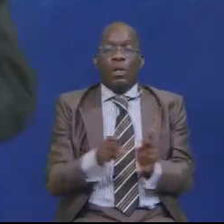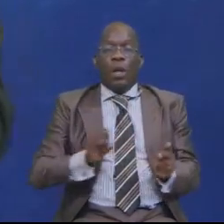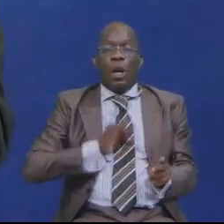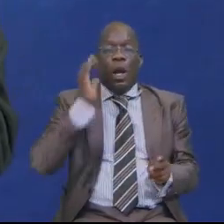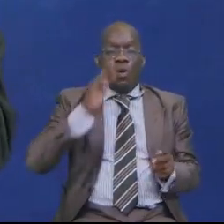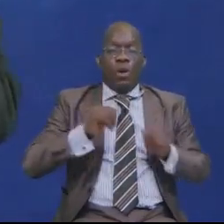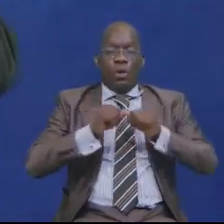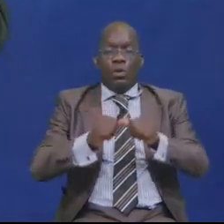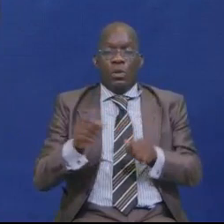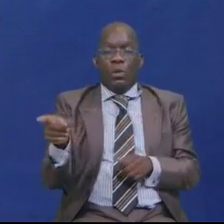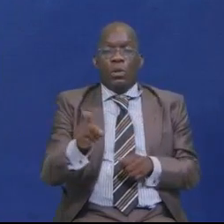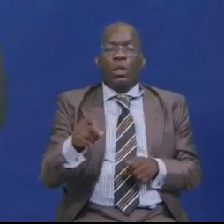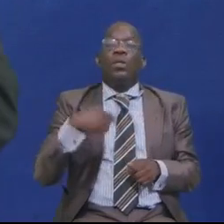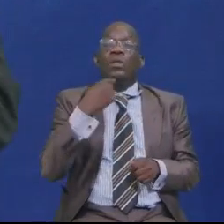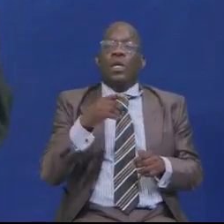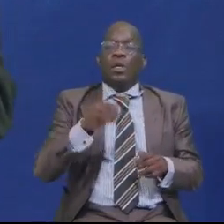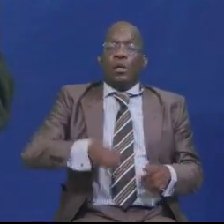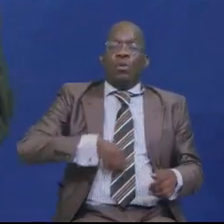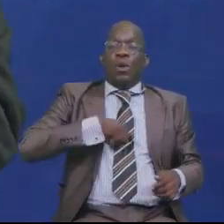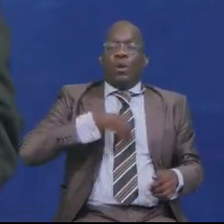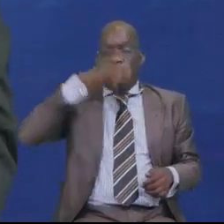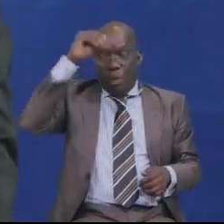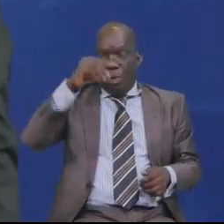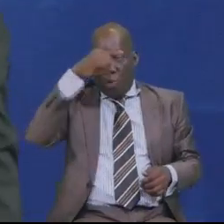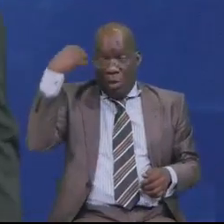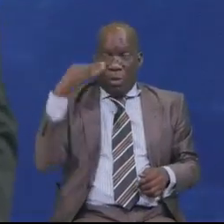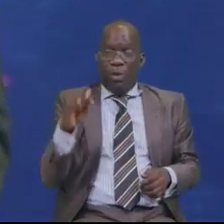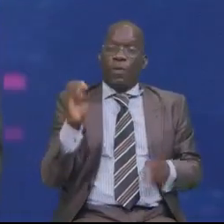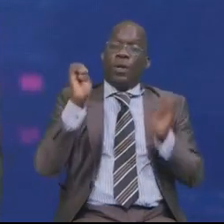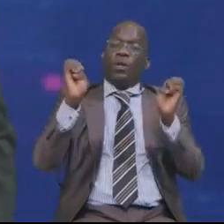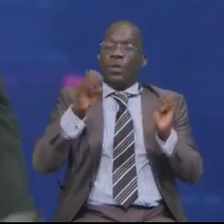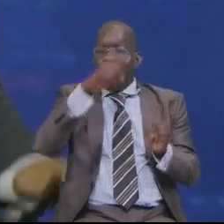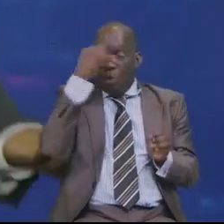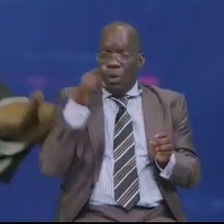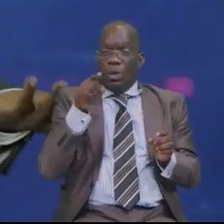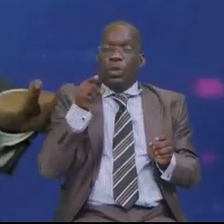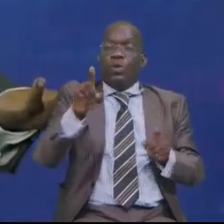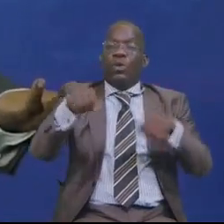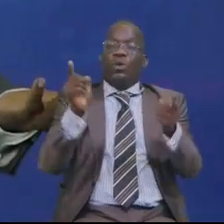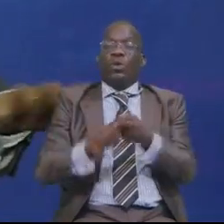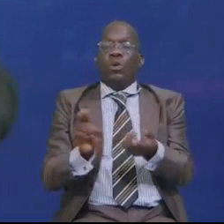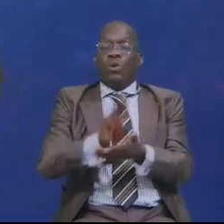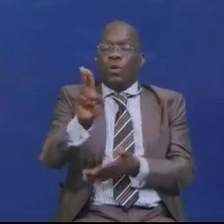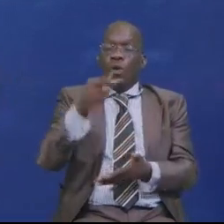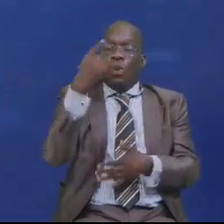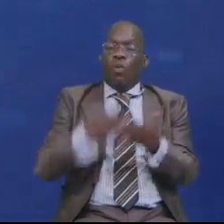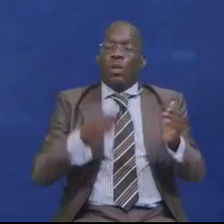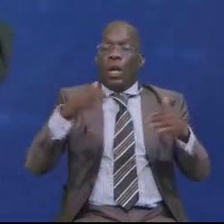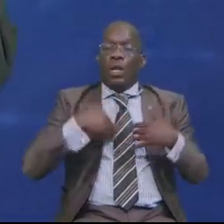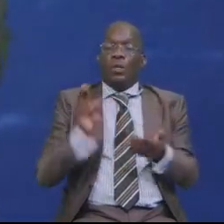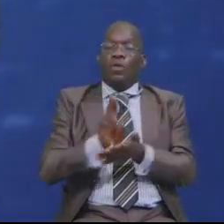proud man, because of education, because he's gone to university. No, what has university got to do with